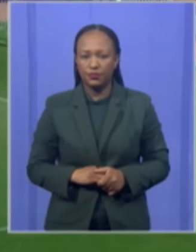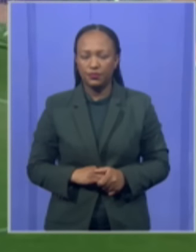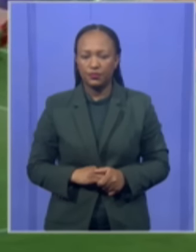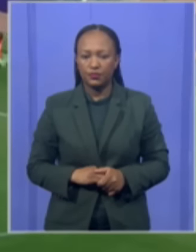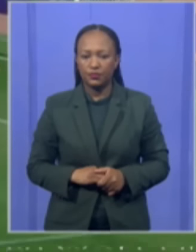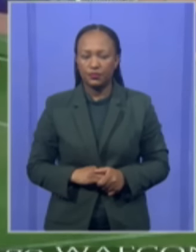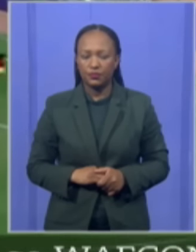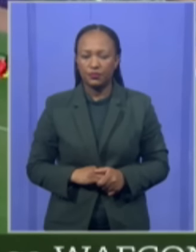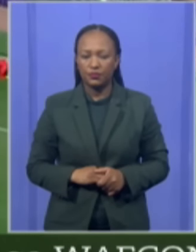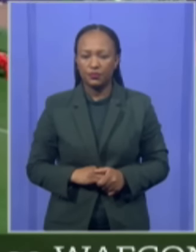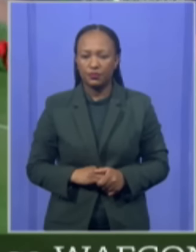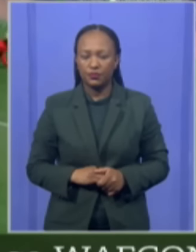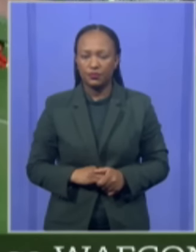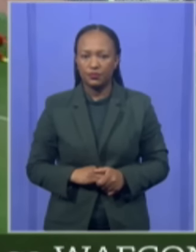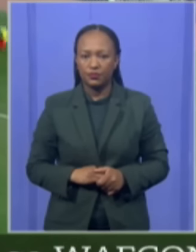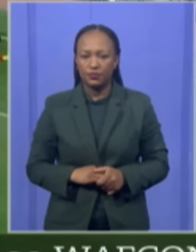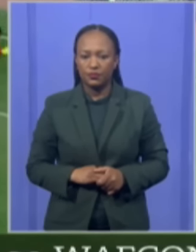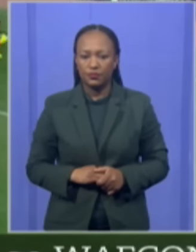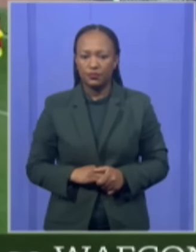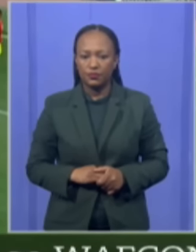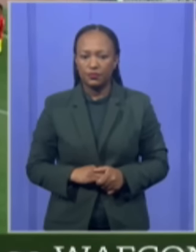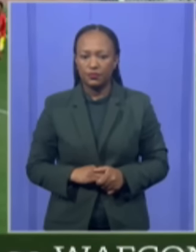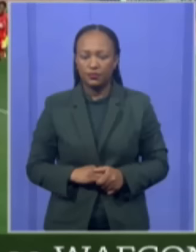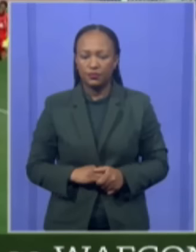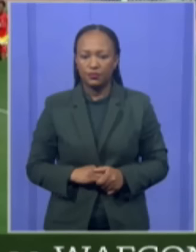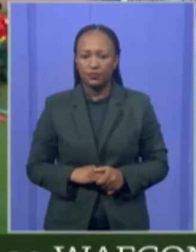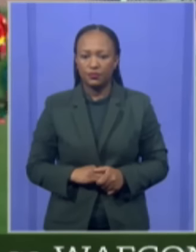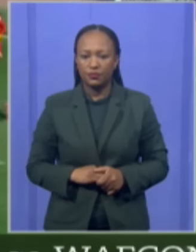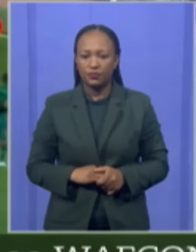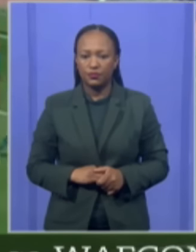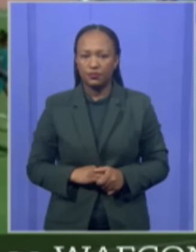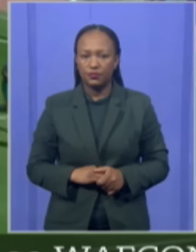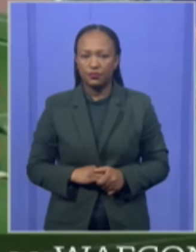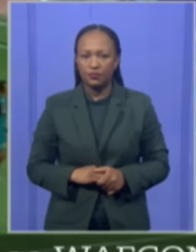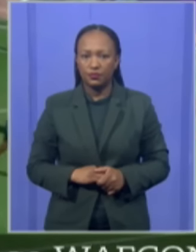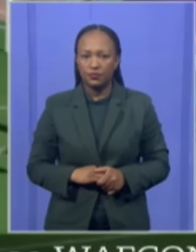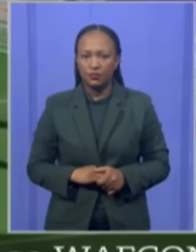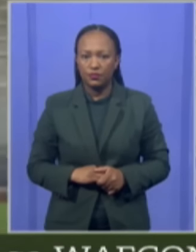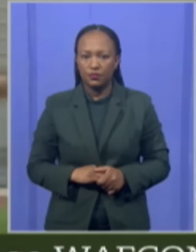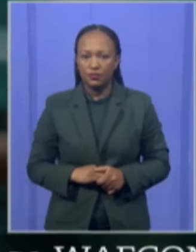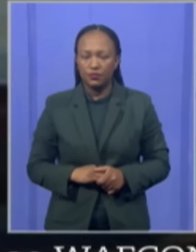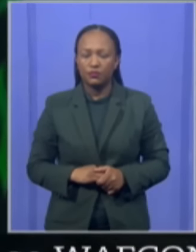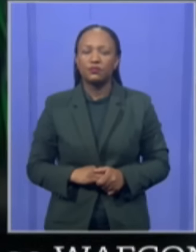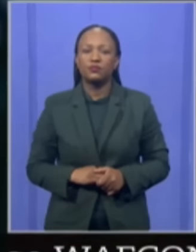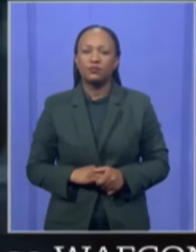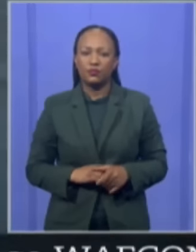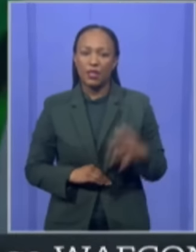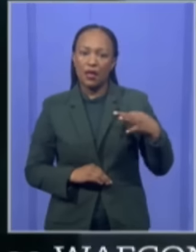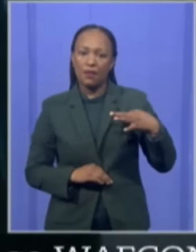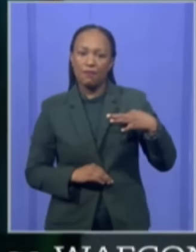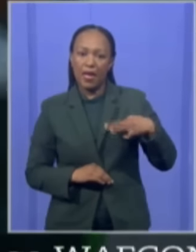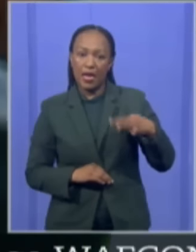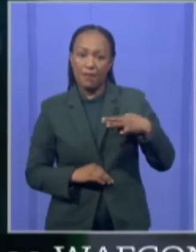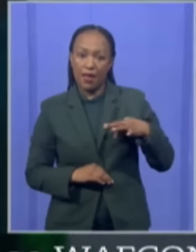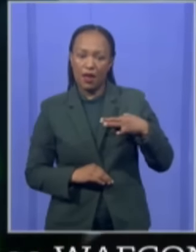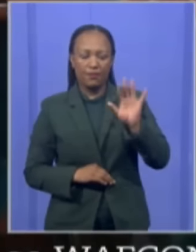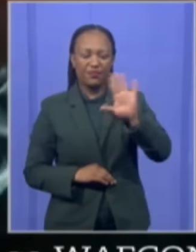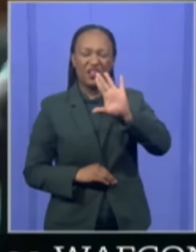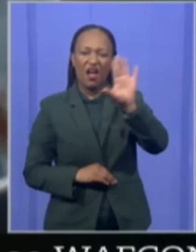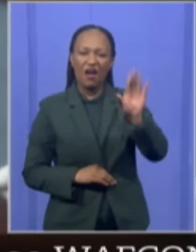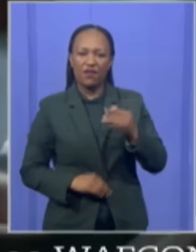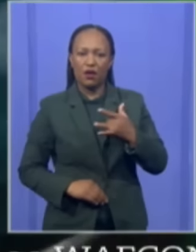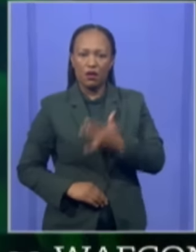Can she score her first? She does! Lamine got her fingertip to it. Dikgošigadi tša Afrika banyana ba